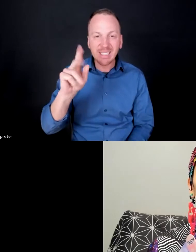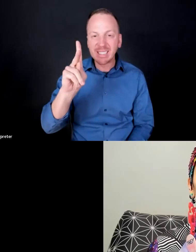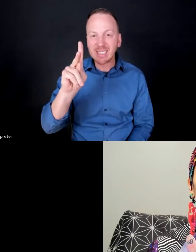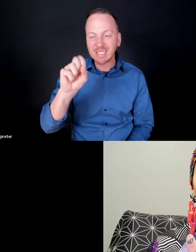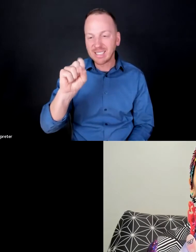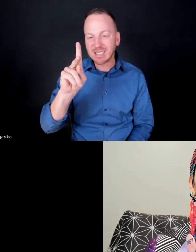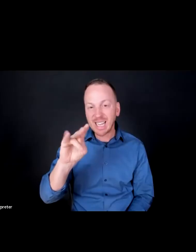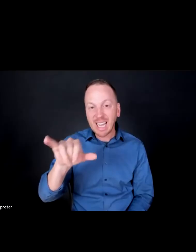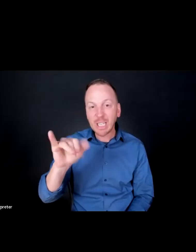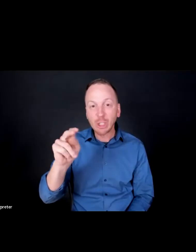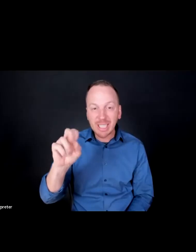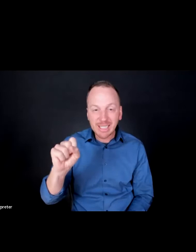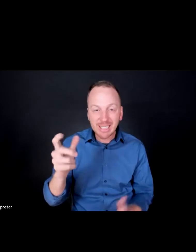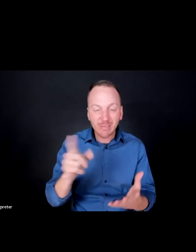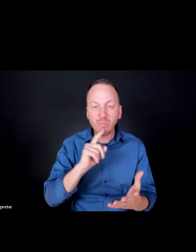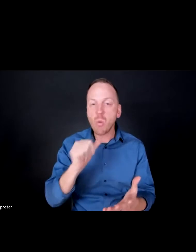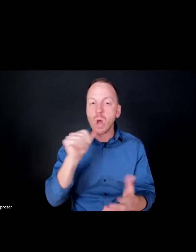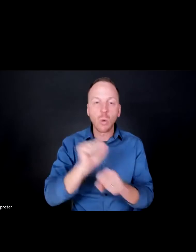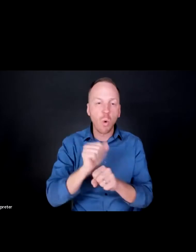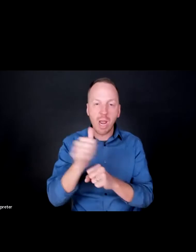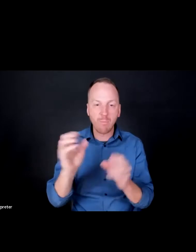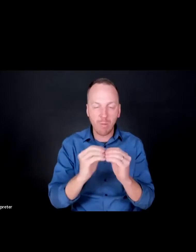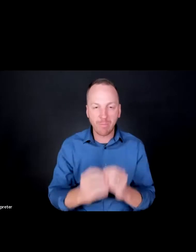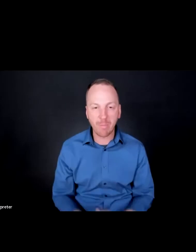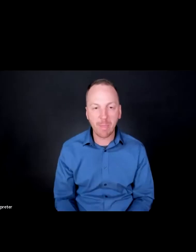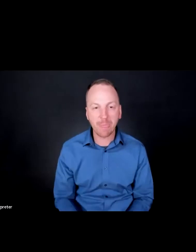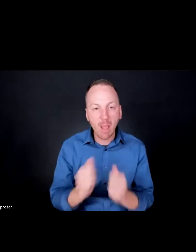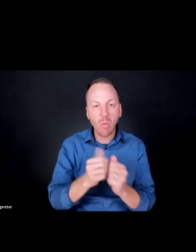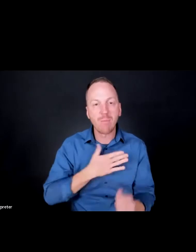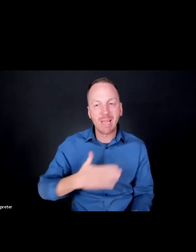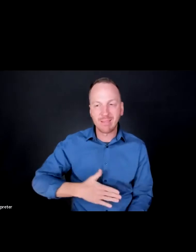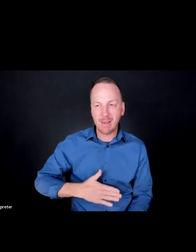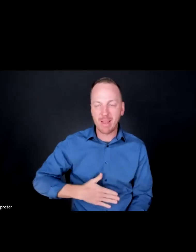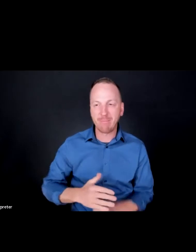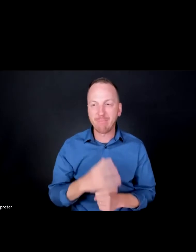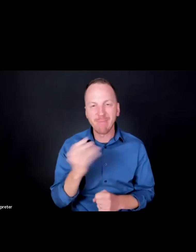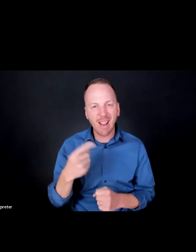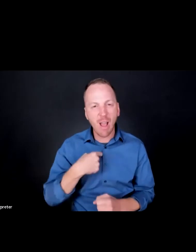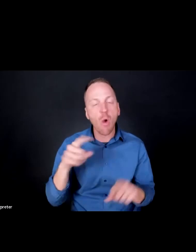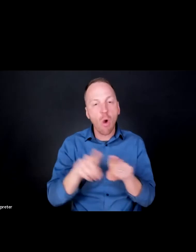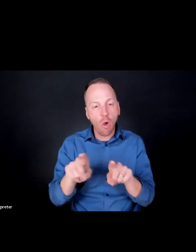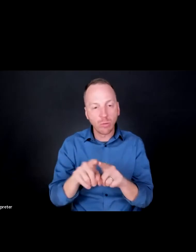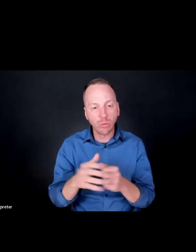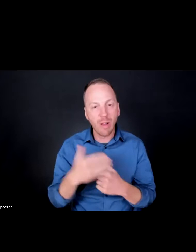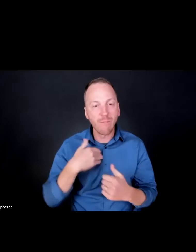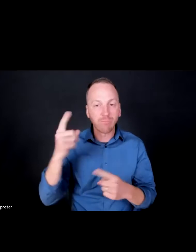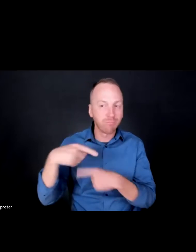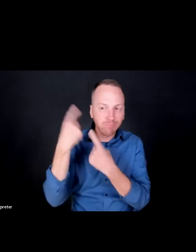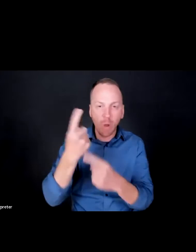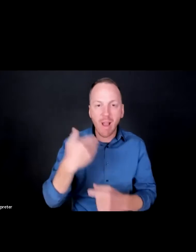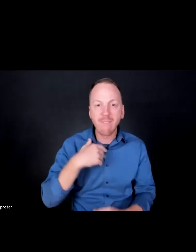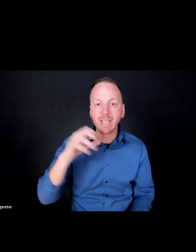and it wasn't working anymore with my stomach. And I also have always had